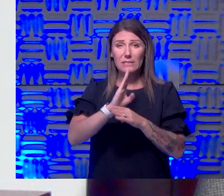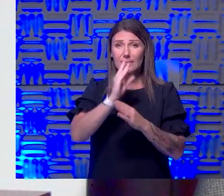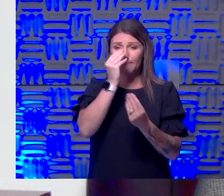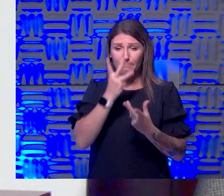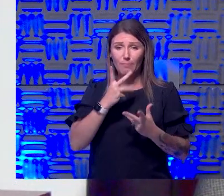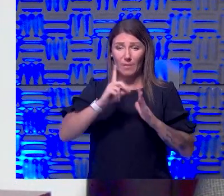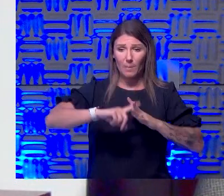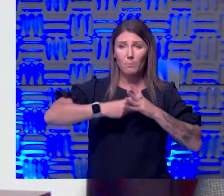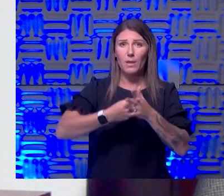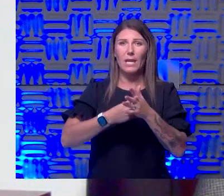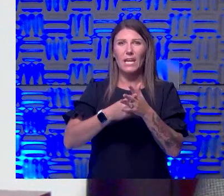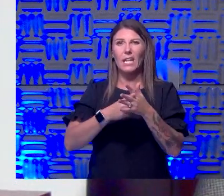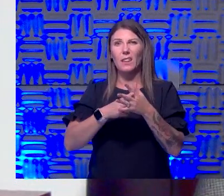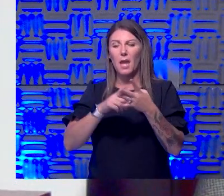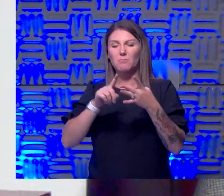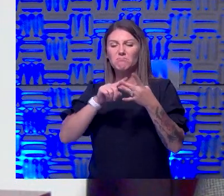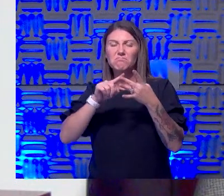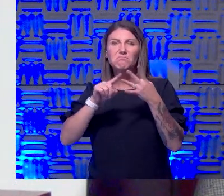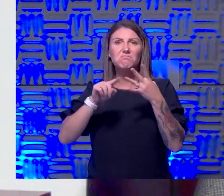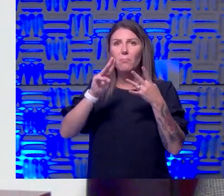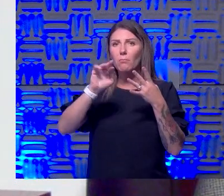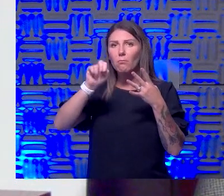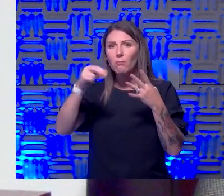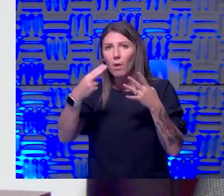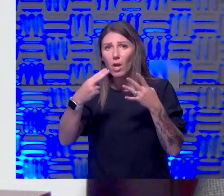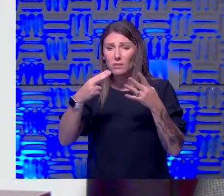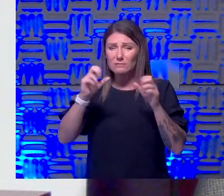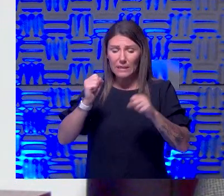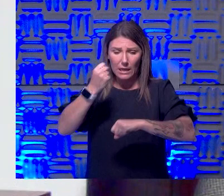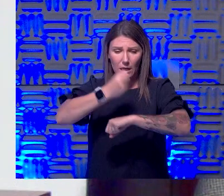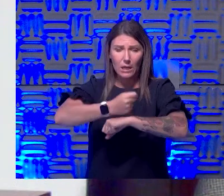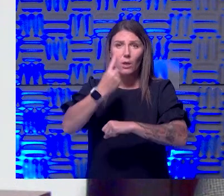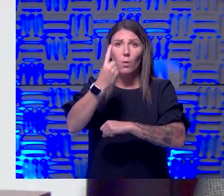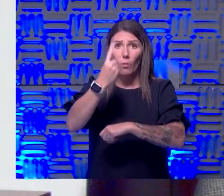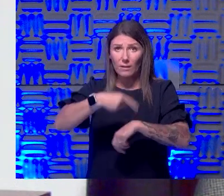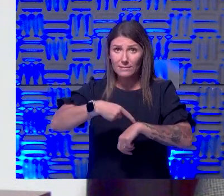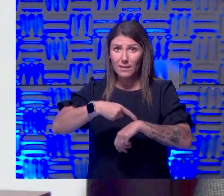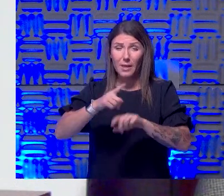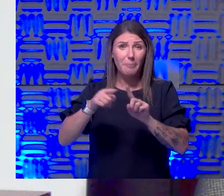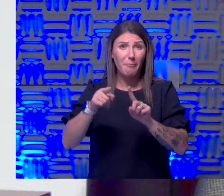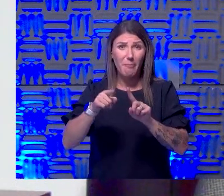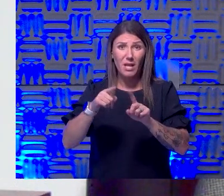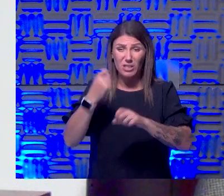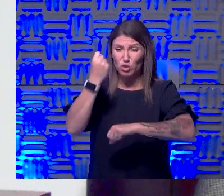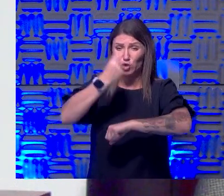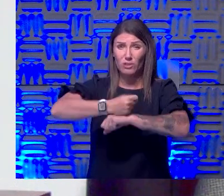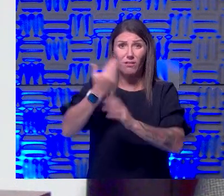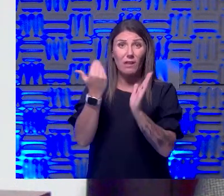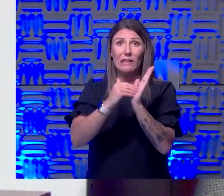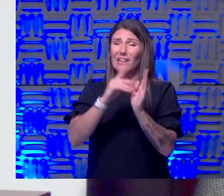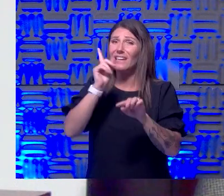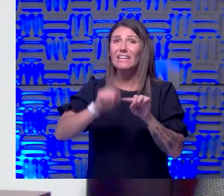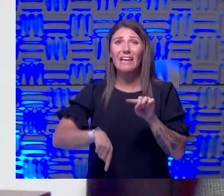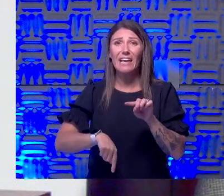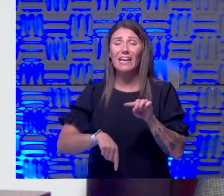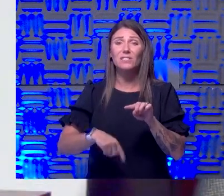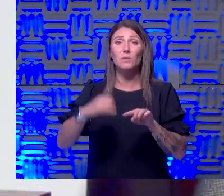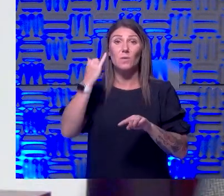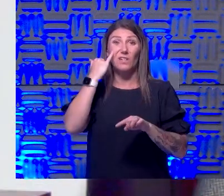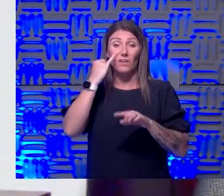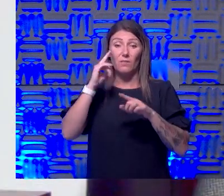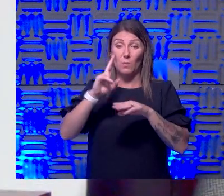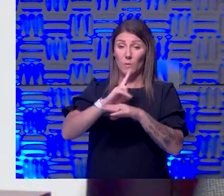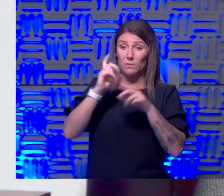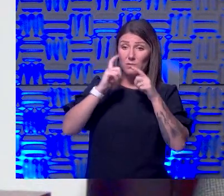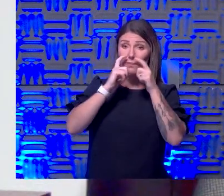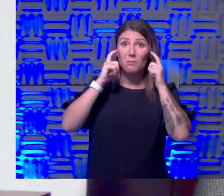beginning, in mid-March, we can do it once, but we really can't do it again. So if wearing masks